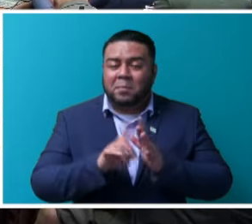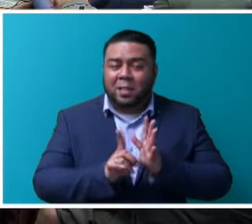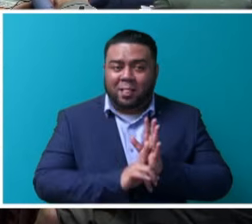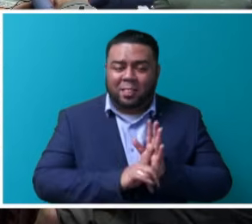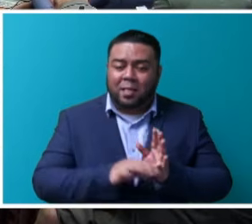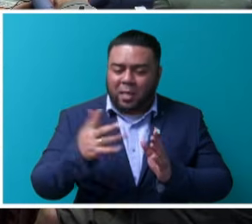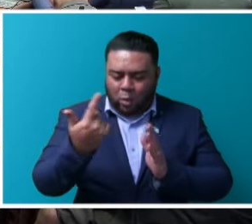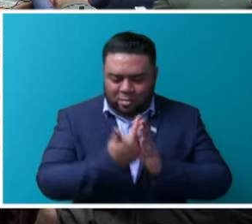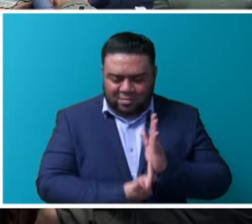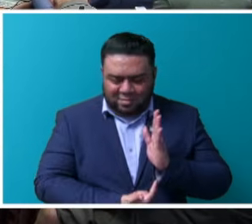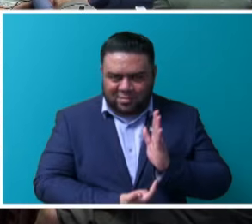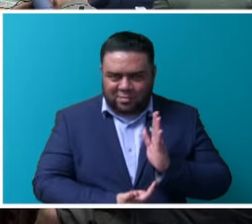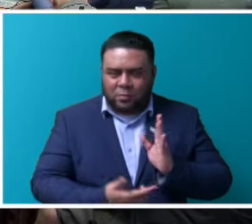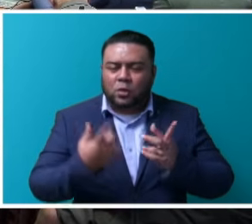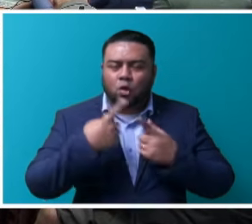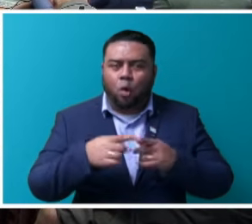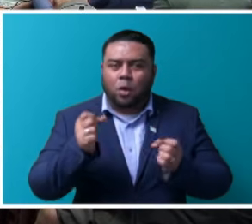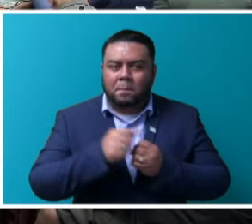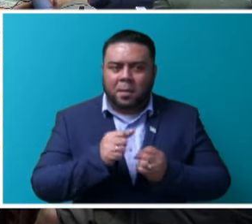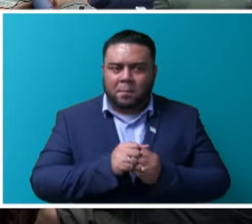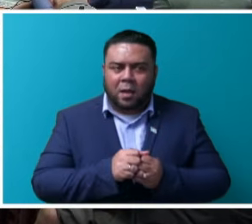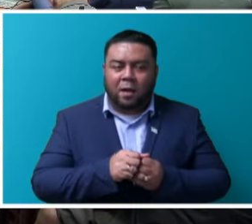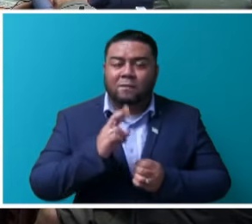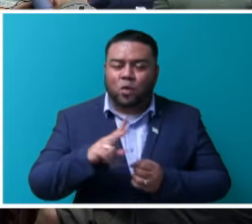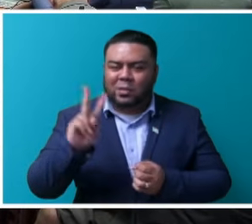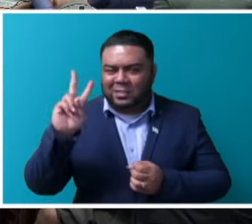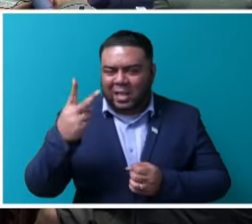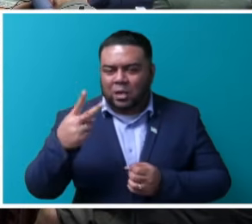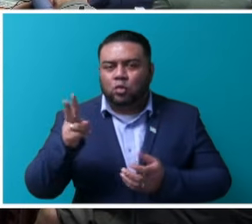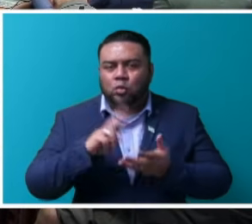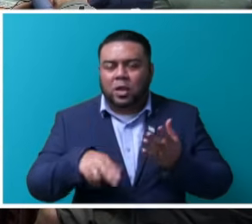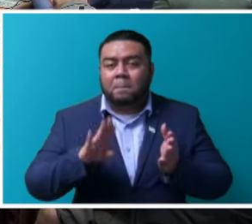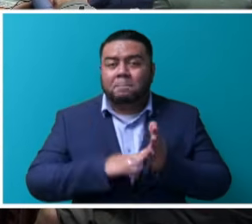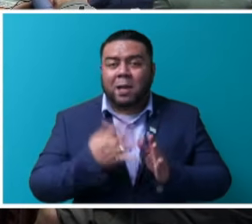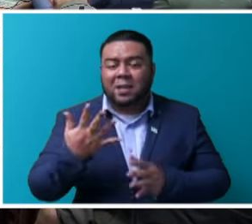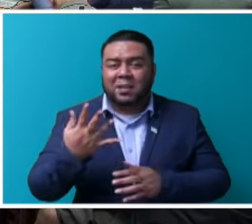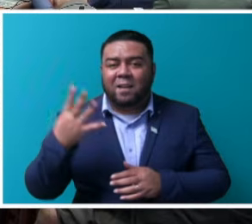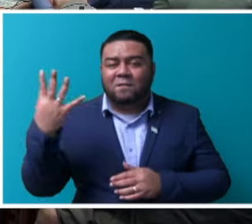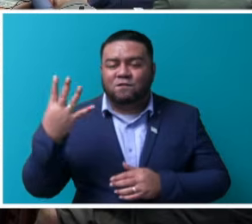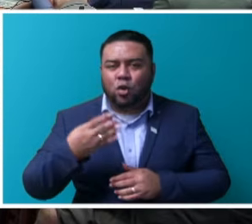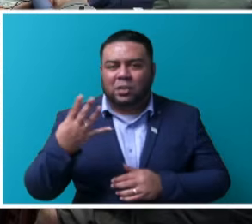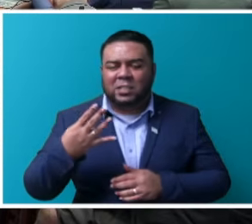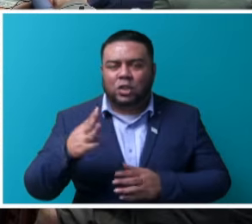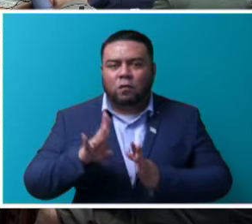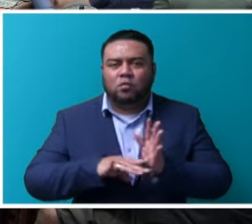be listed on the order paper for its second reading on Monday, 14th of July,